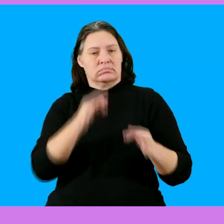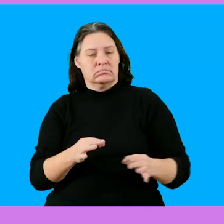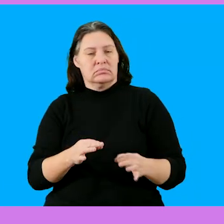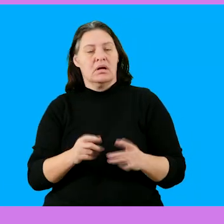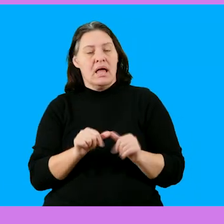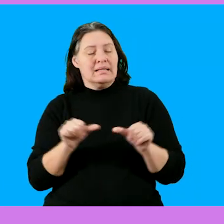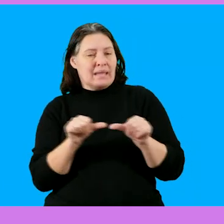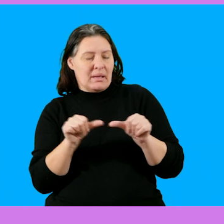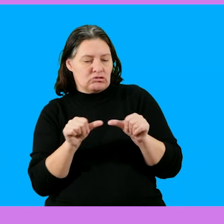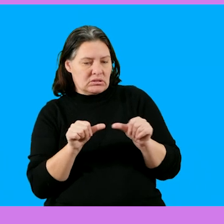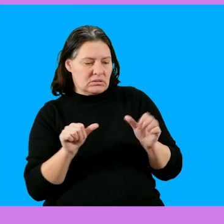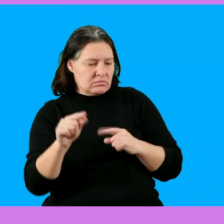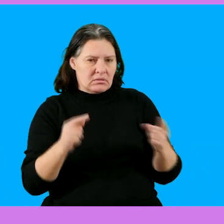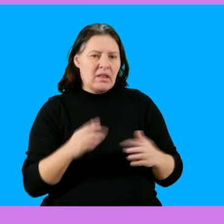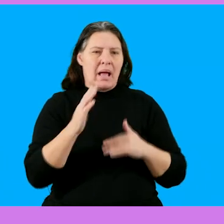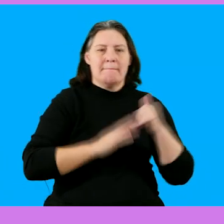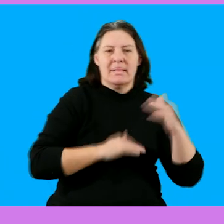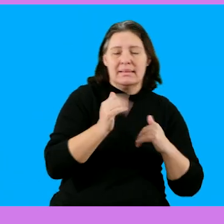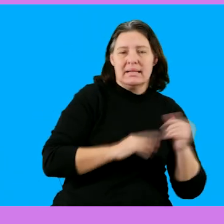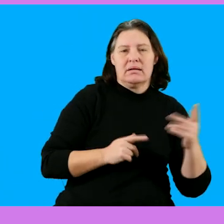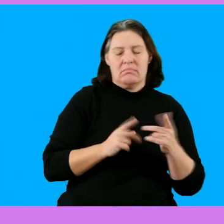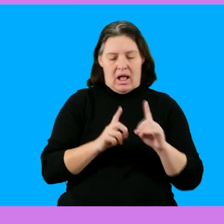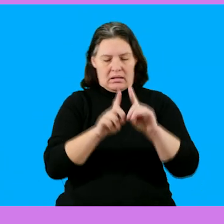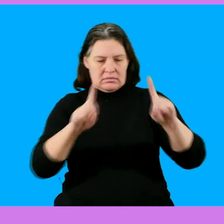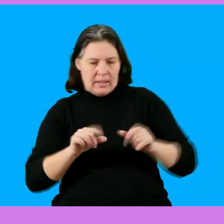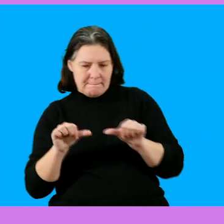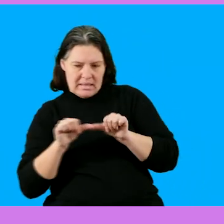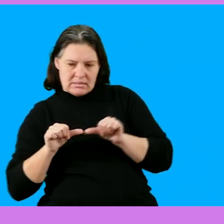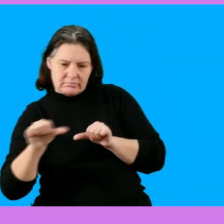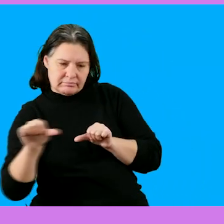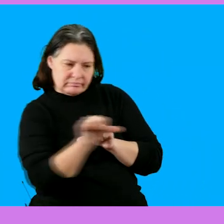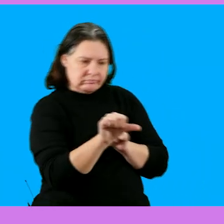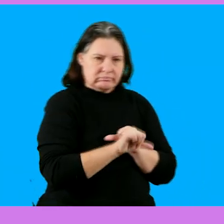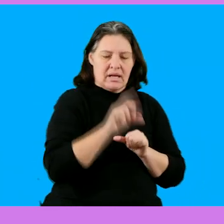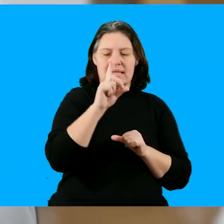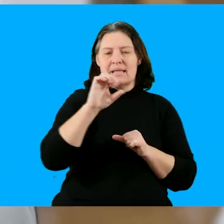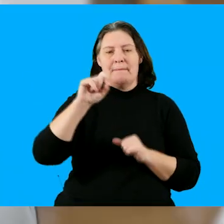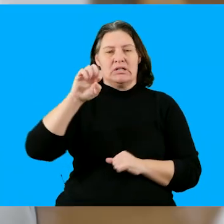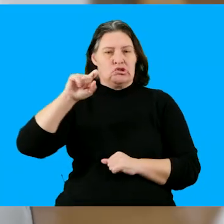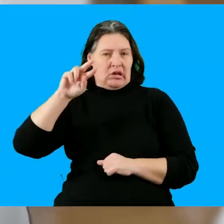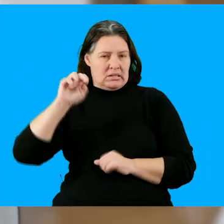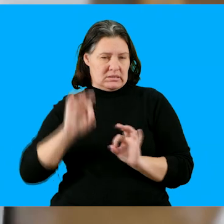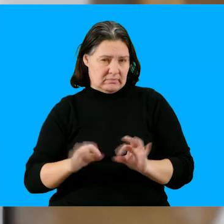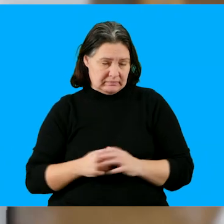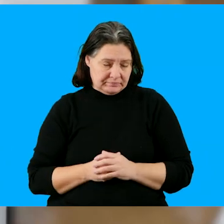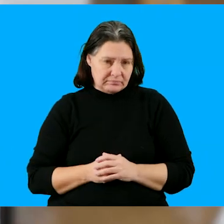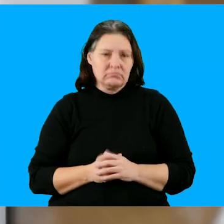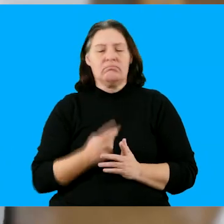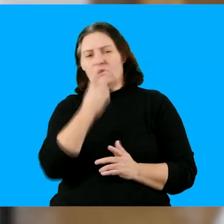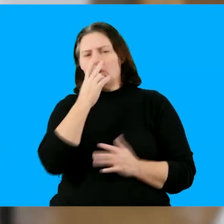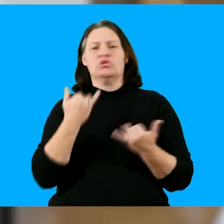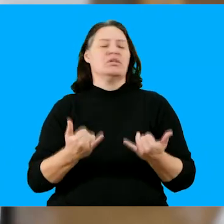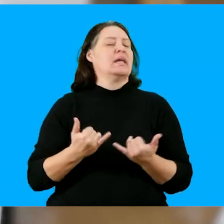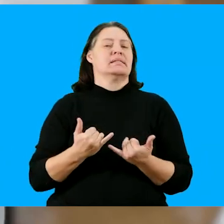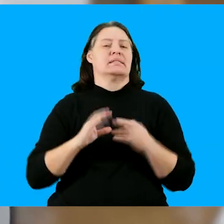the actual dimensions, say for example, a building or whatever we might present to you. Now let's look at